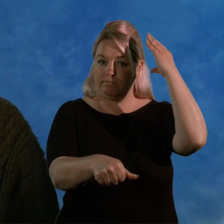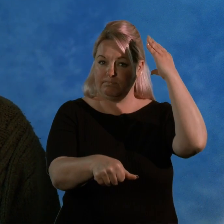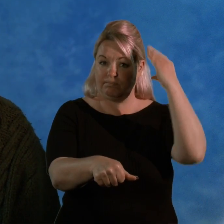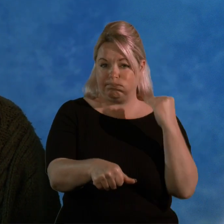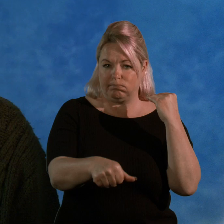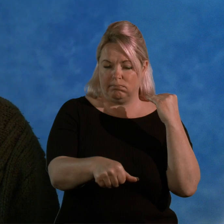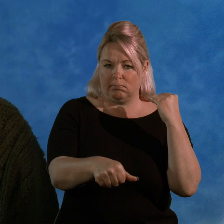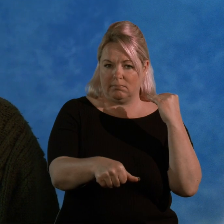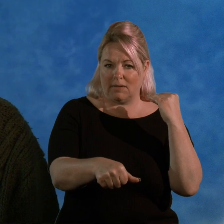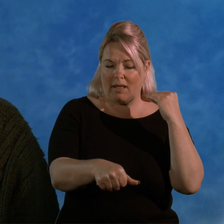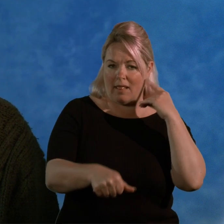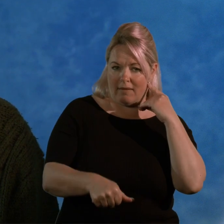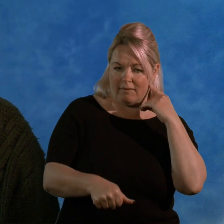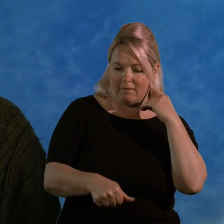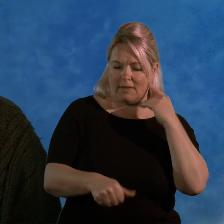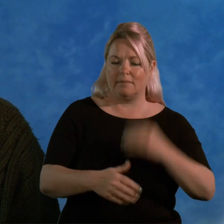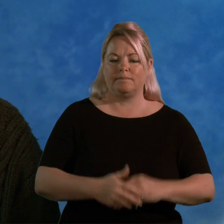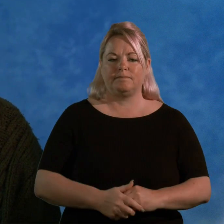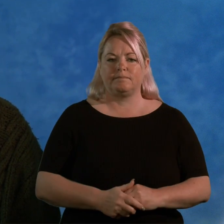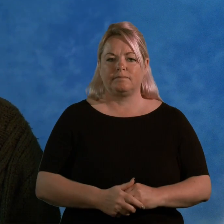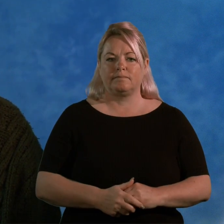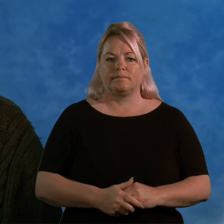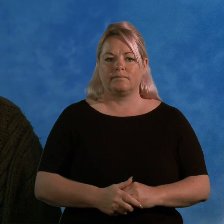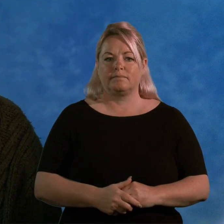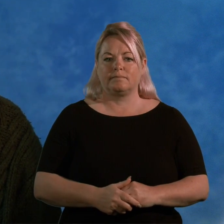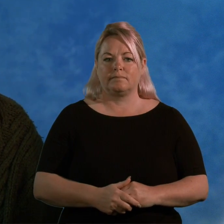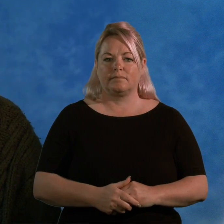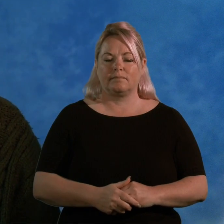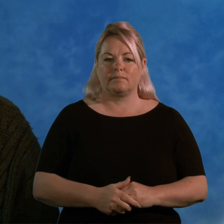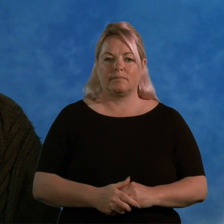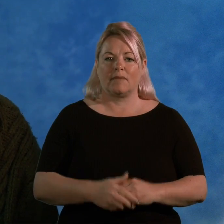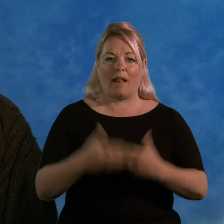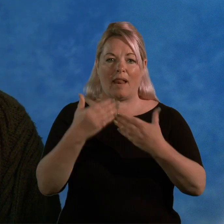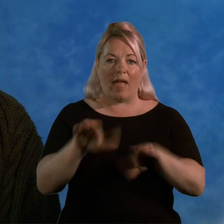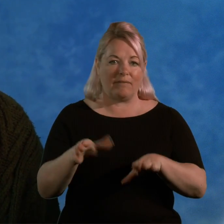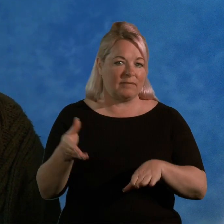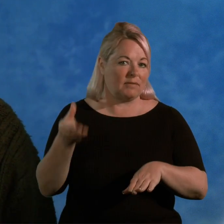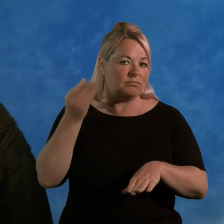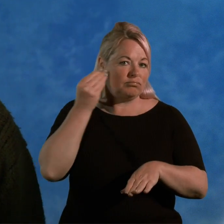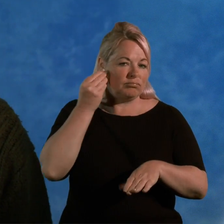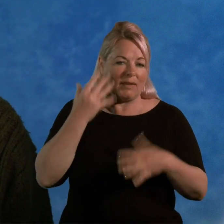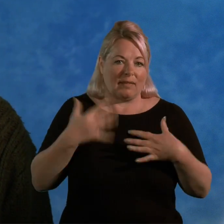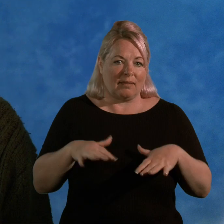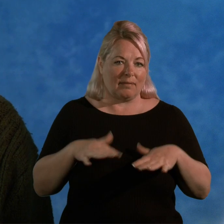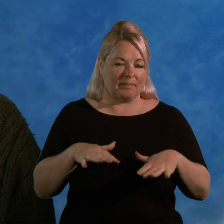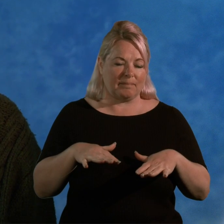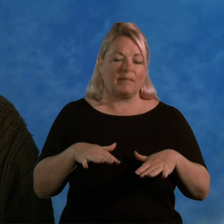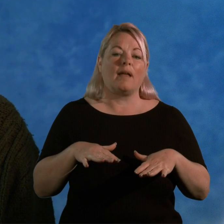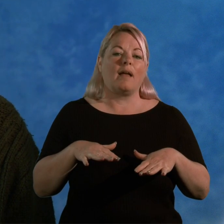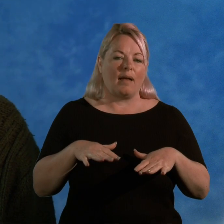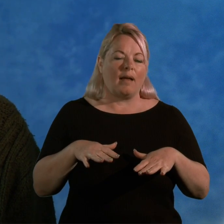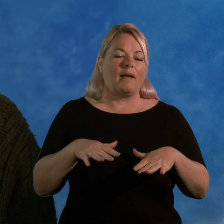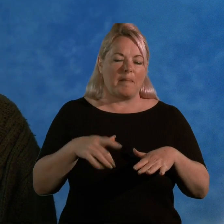hearing completely in my left ear, just leaving what I had left in the right. And that's when it